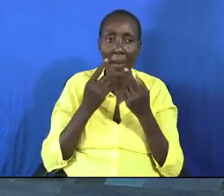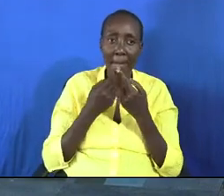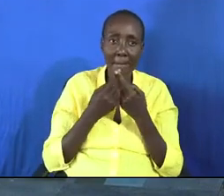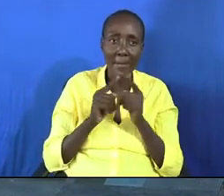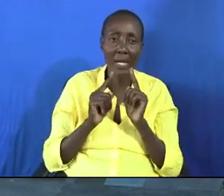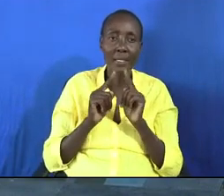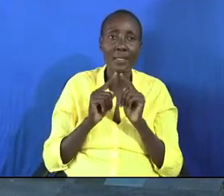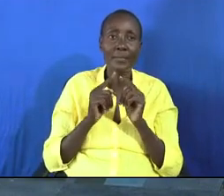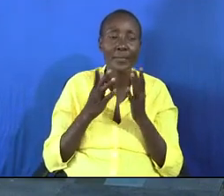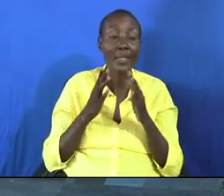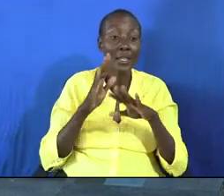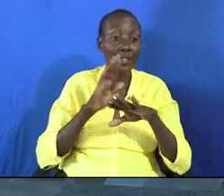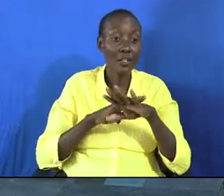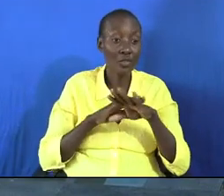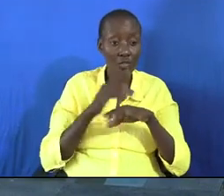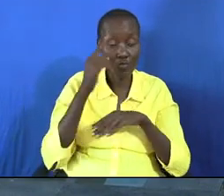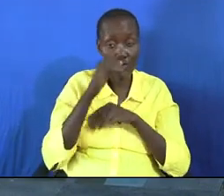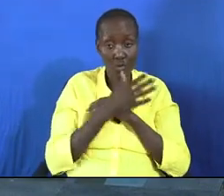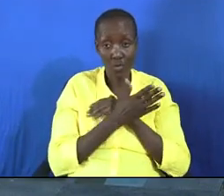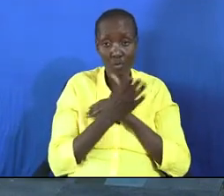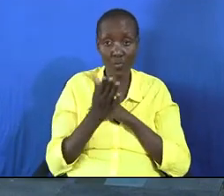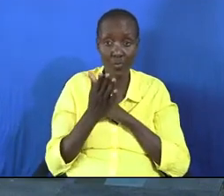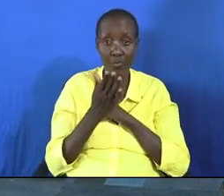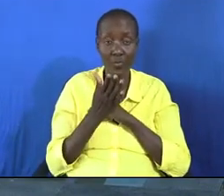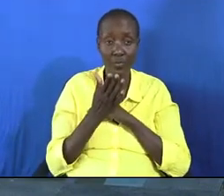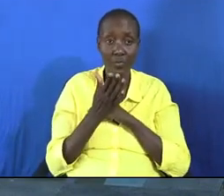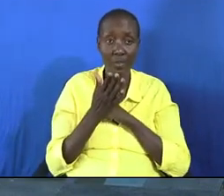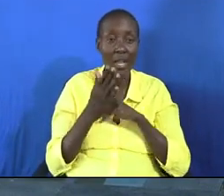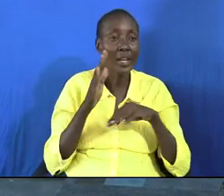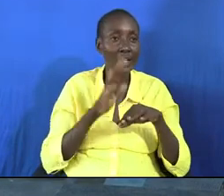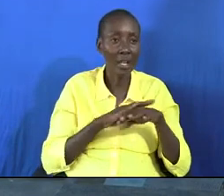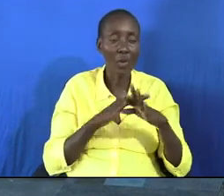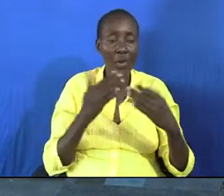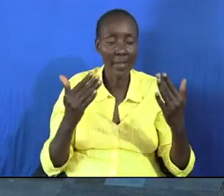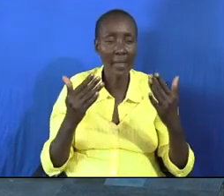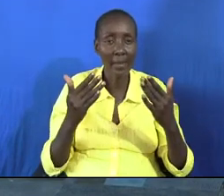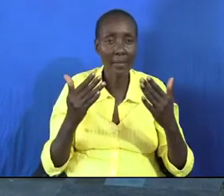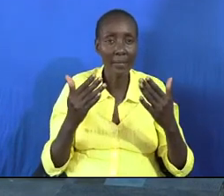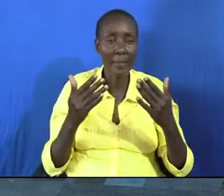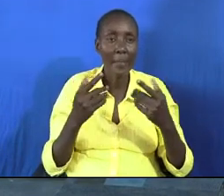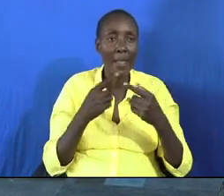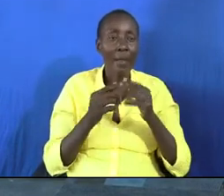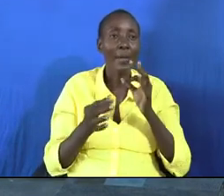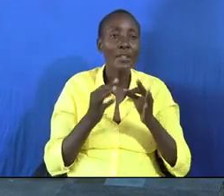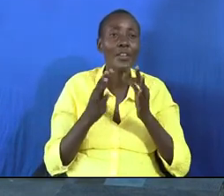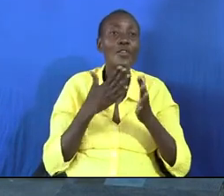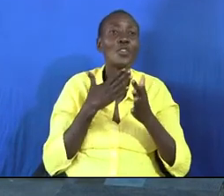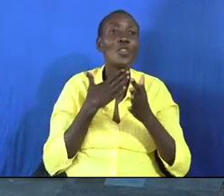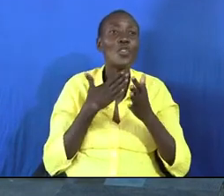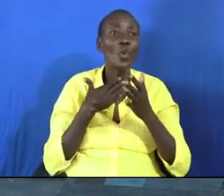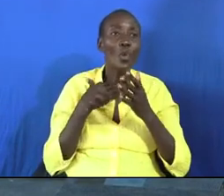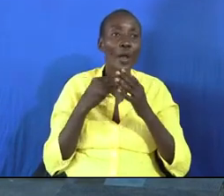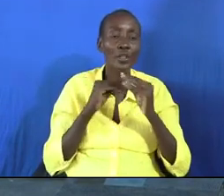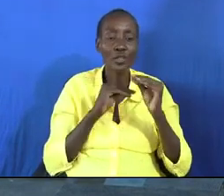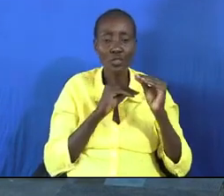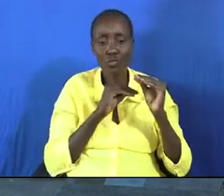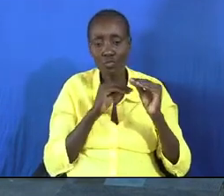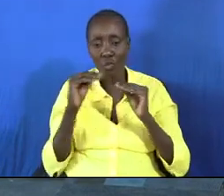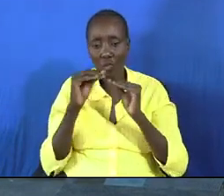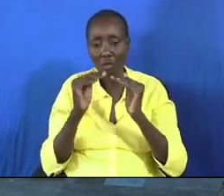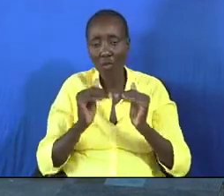But this is good for you. And it's a good thing to do. But if we want to move from that